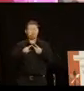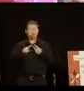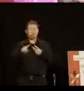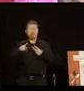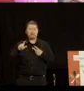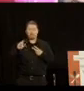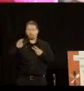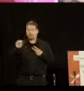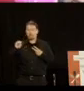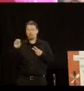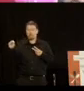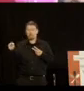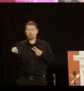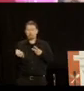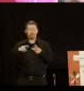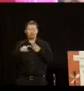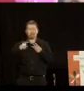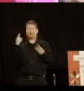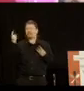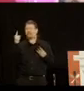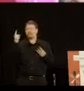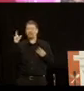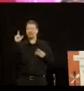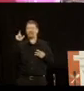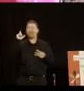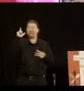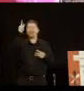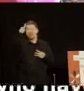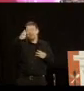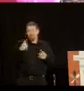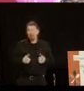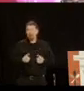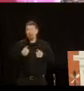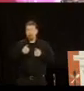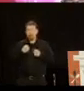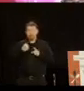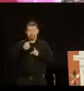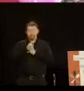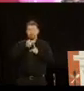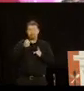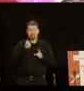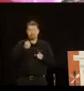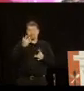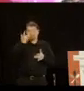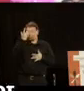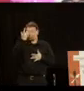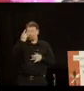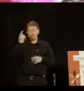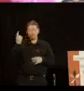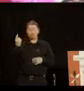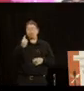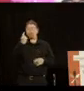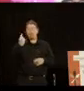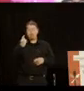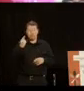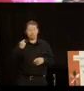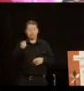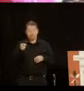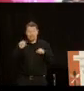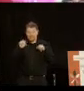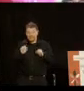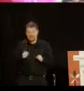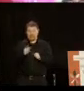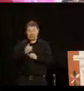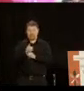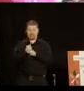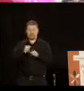kind of disability diagnosed later in life will now be able to join and have an ABLE account and maybe maintain their eligibility